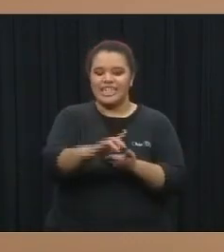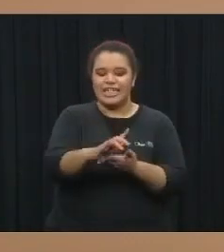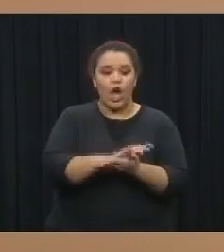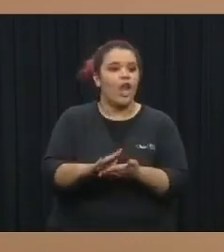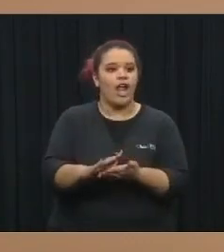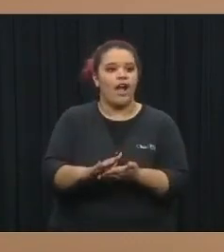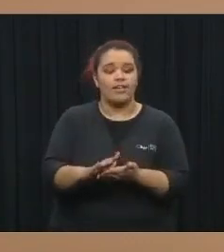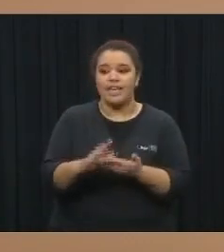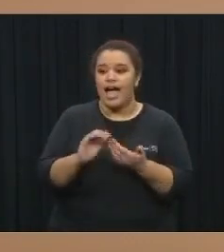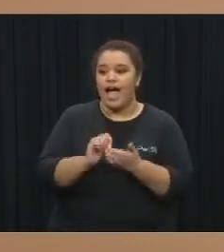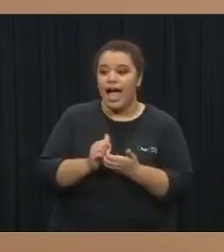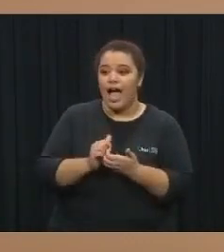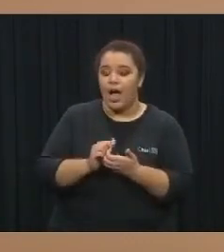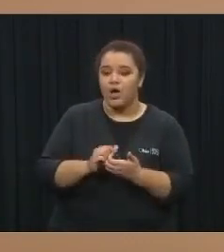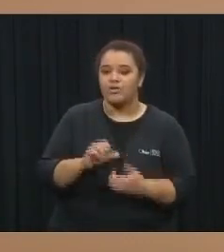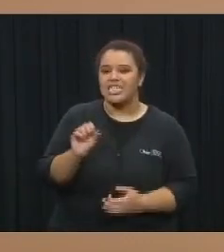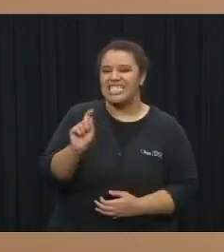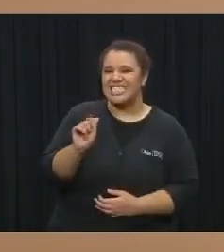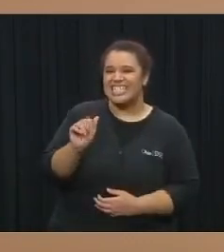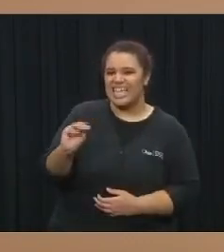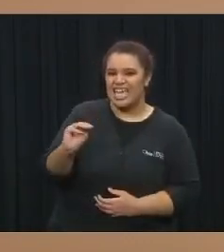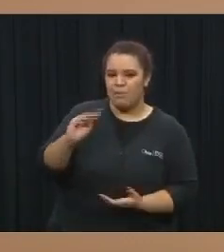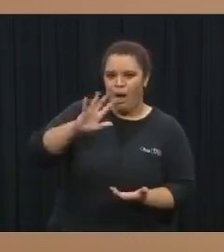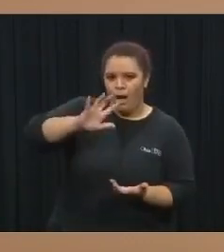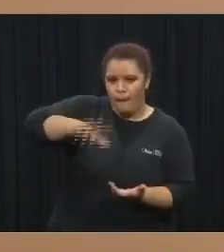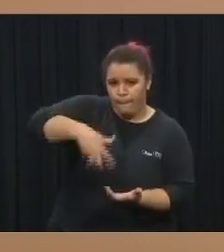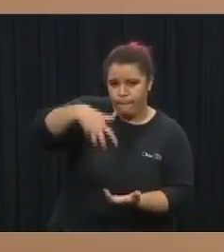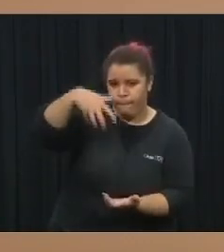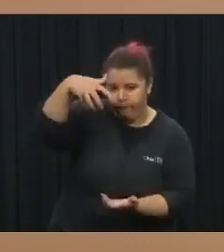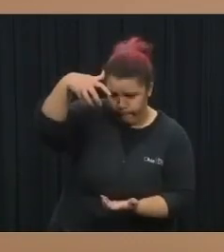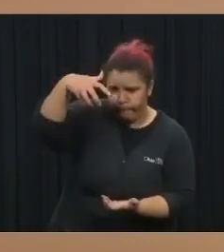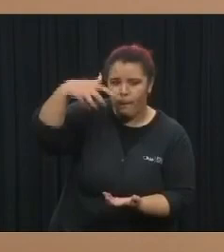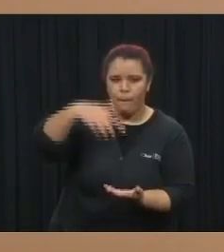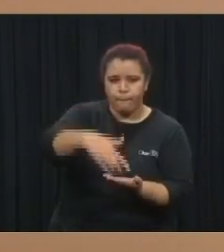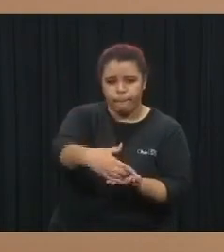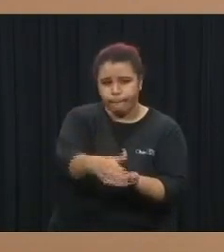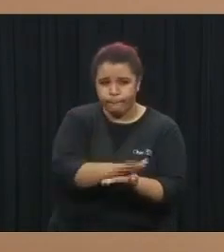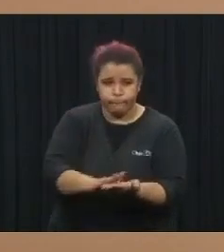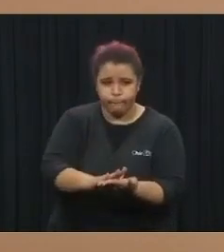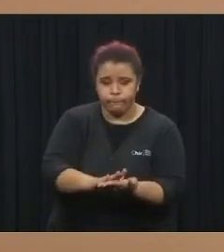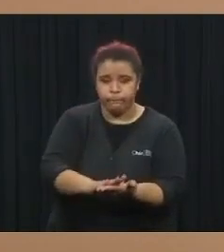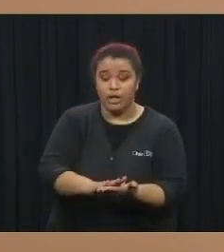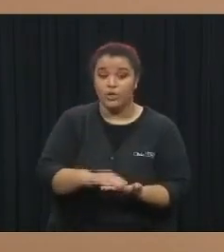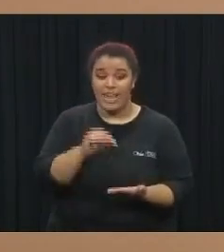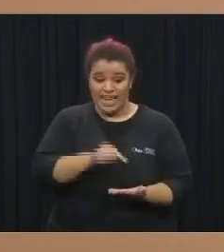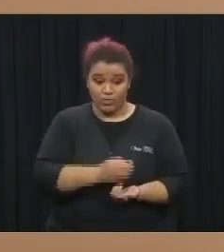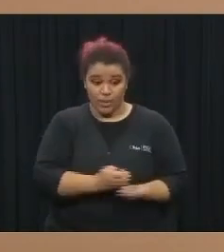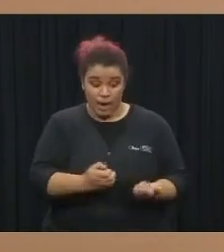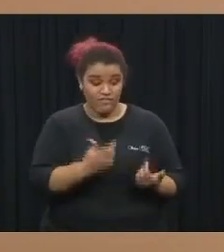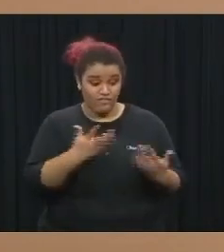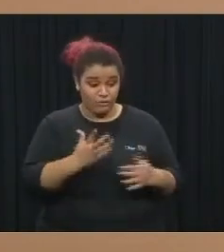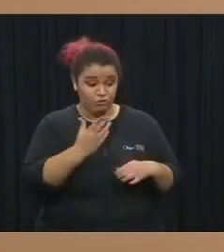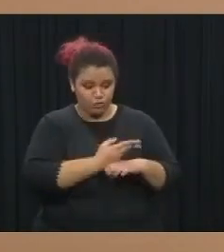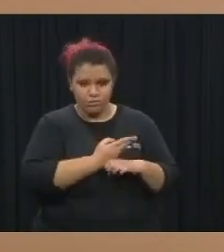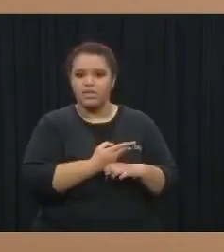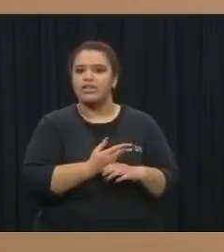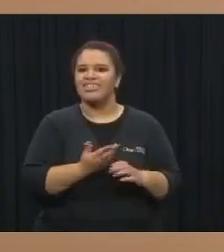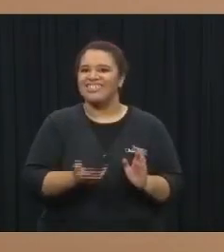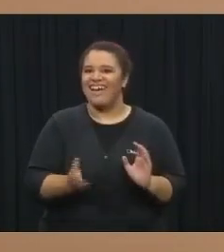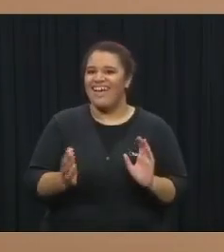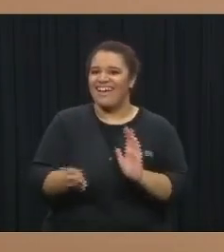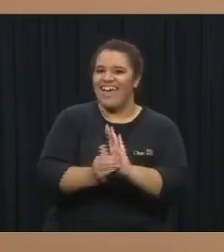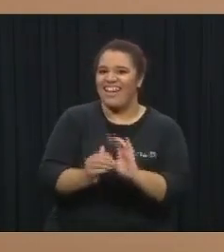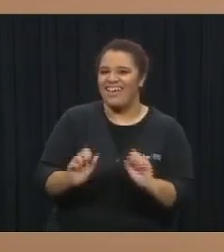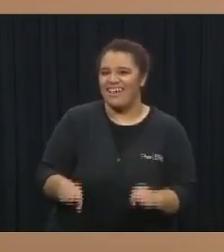steam method that will actually allow us to reuse some equipment. So there's an ingenuity. It's happening in